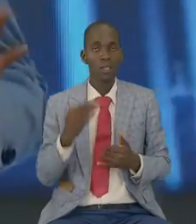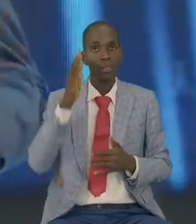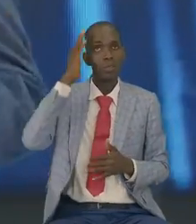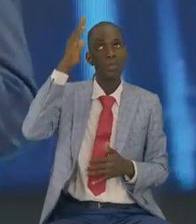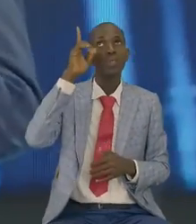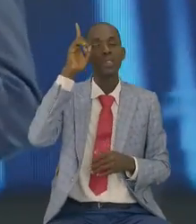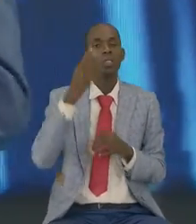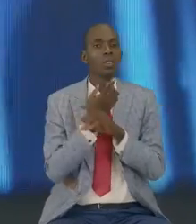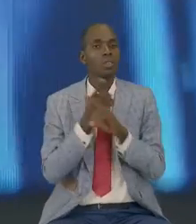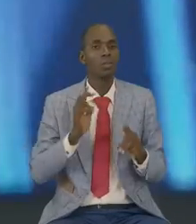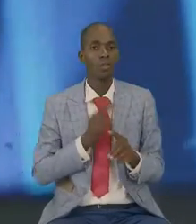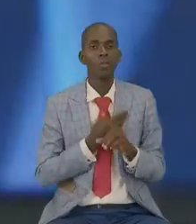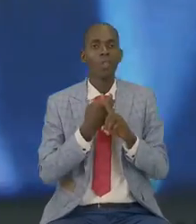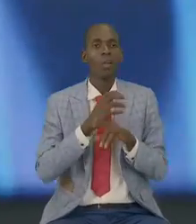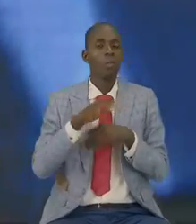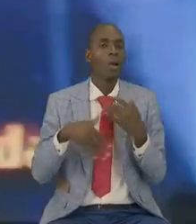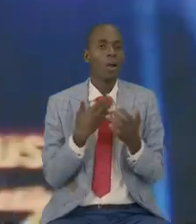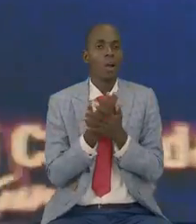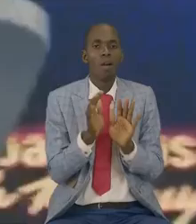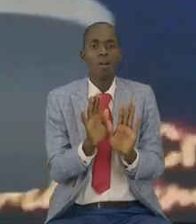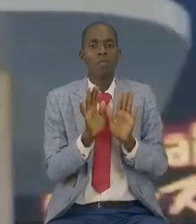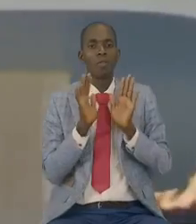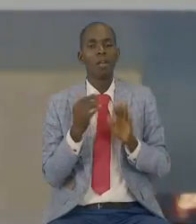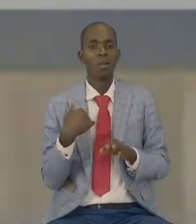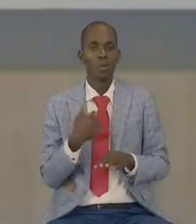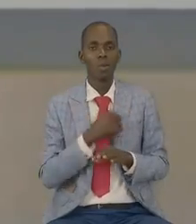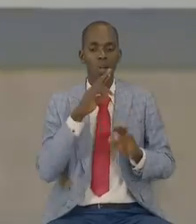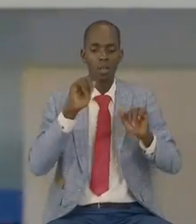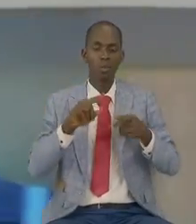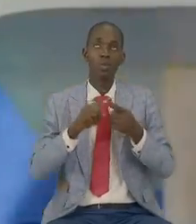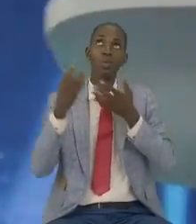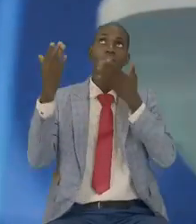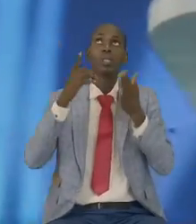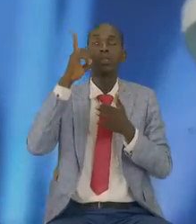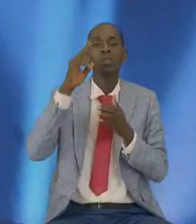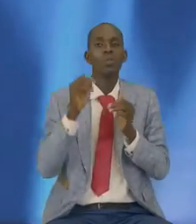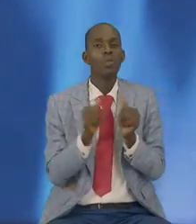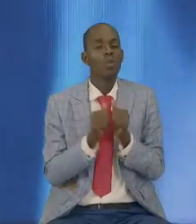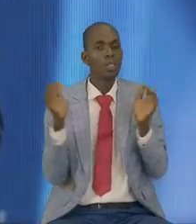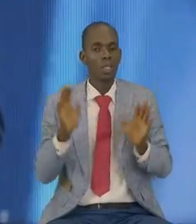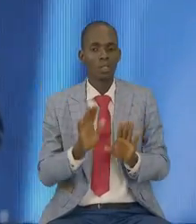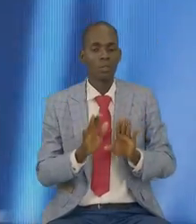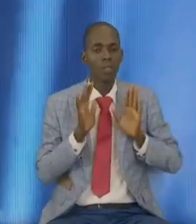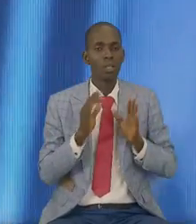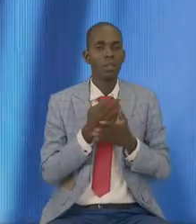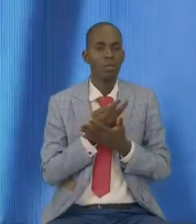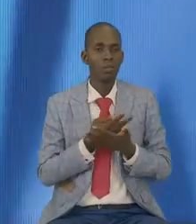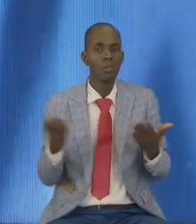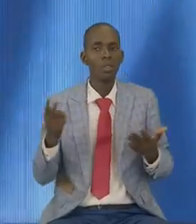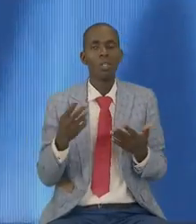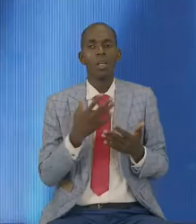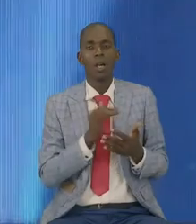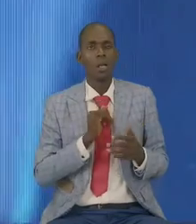delivers us from all fear. And we're able to serve it. Fear of failure, and fear I may not make